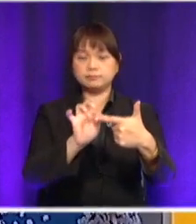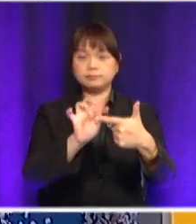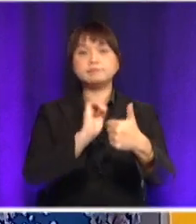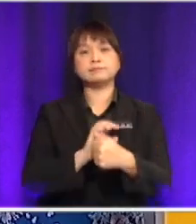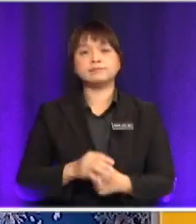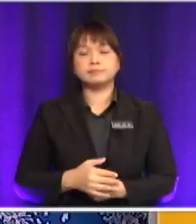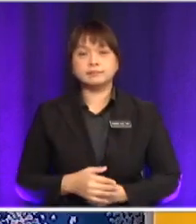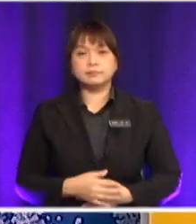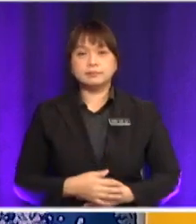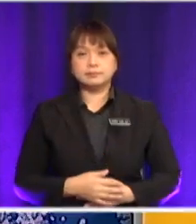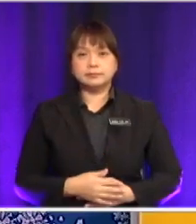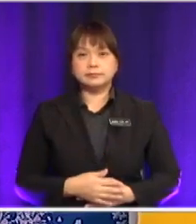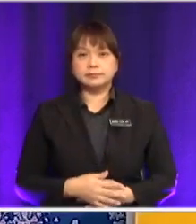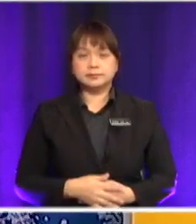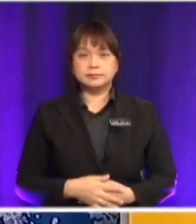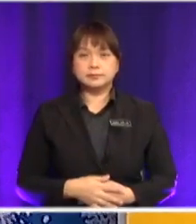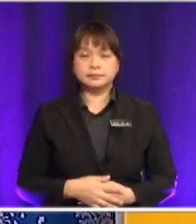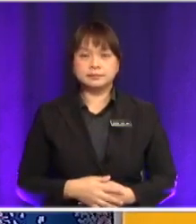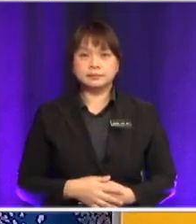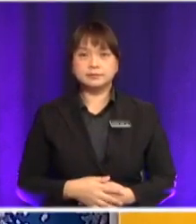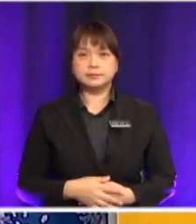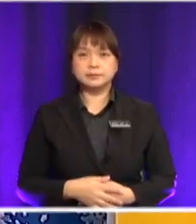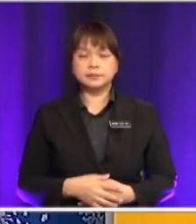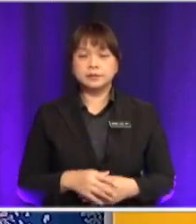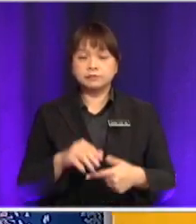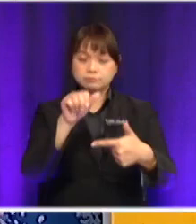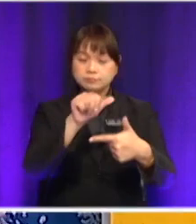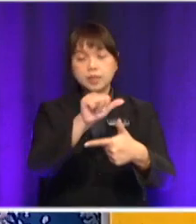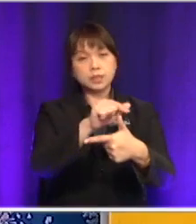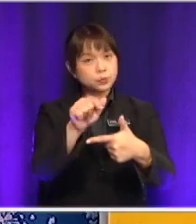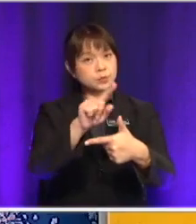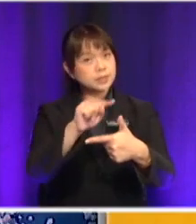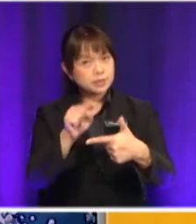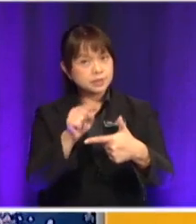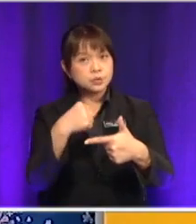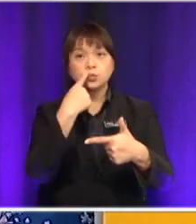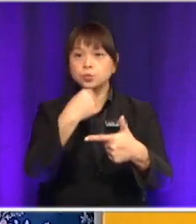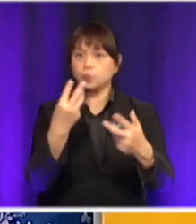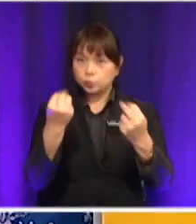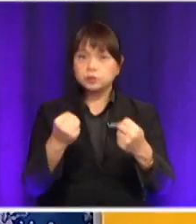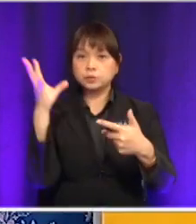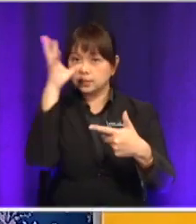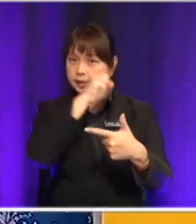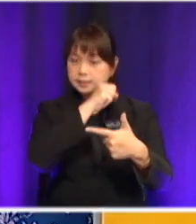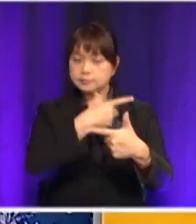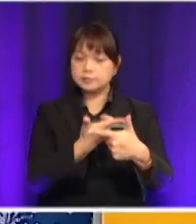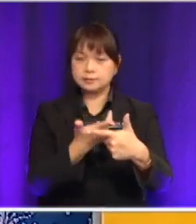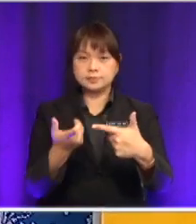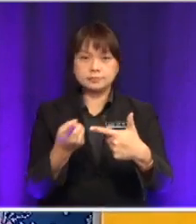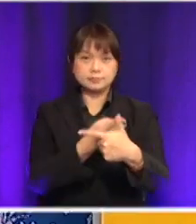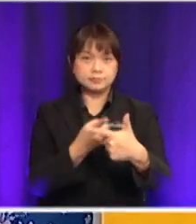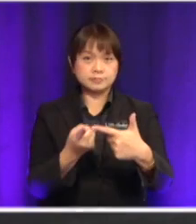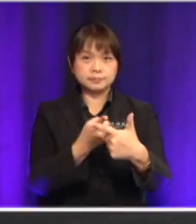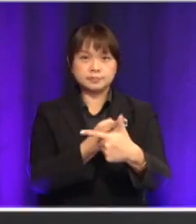Okay. Letters make up an alphabet from A to Z. So, who would like to guess the first letter?